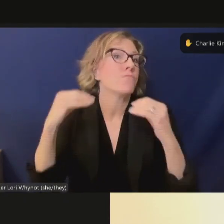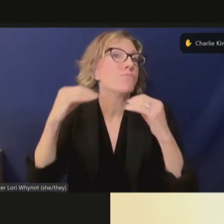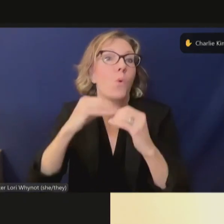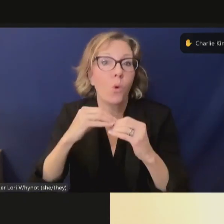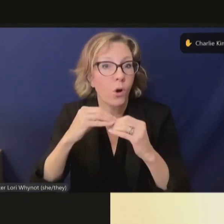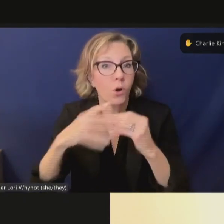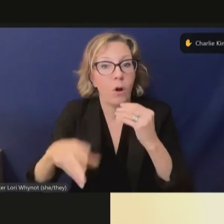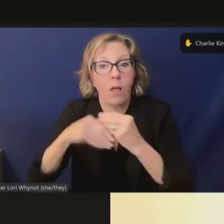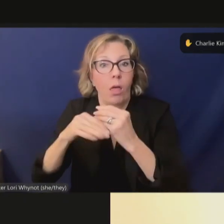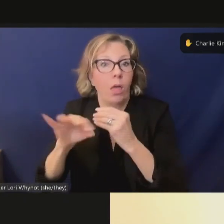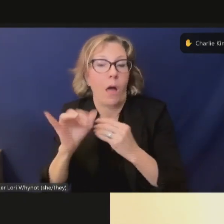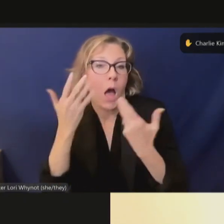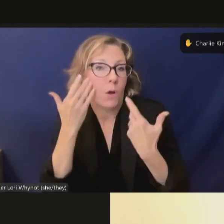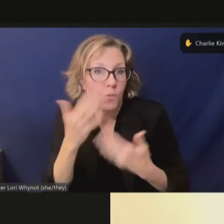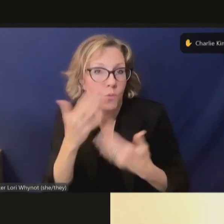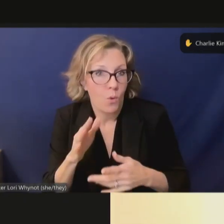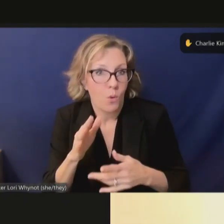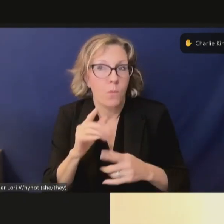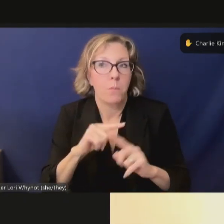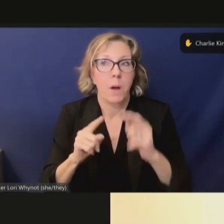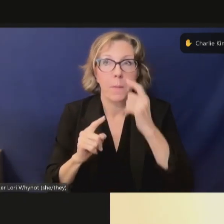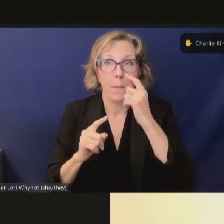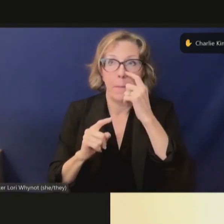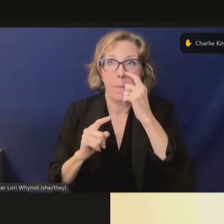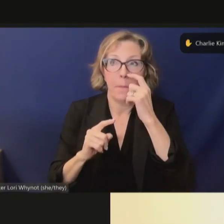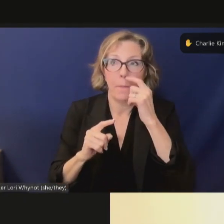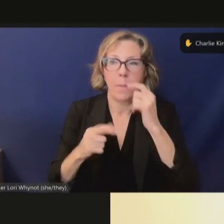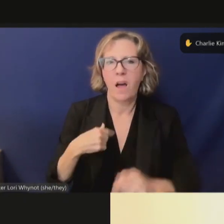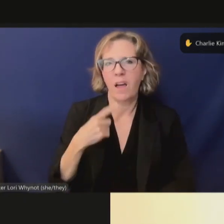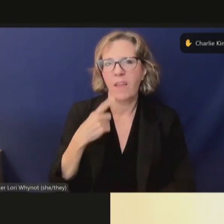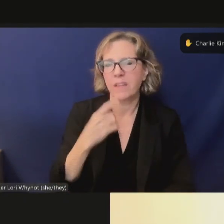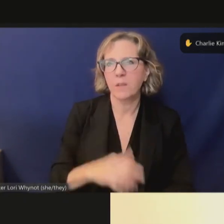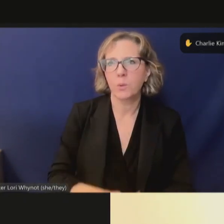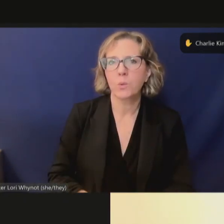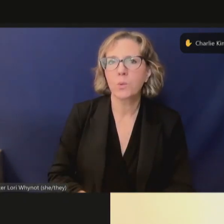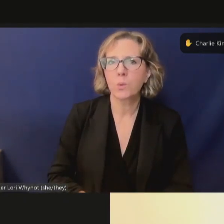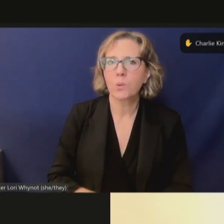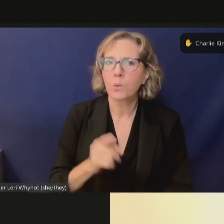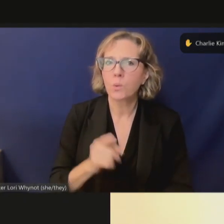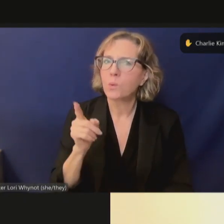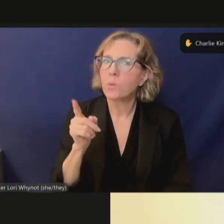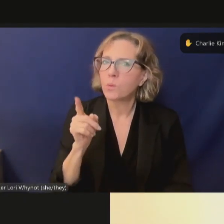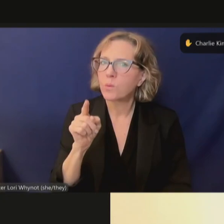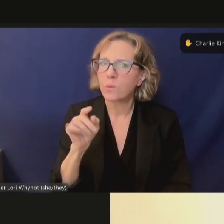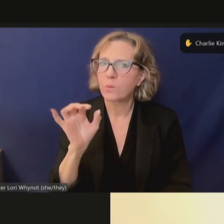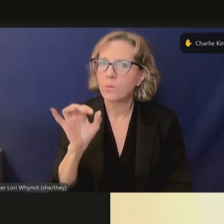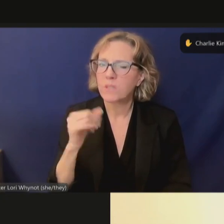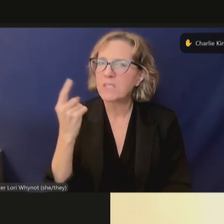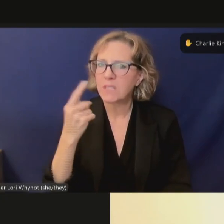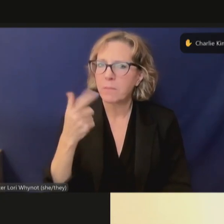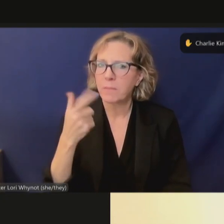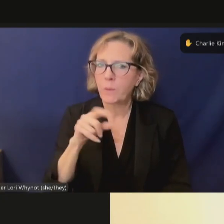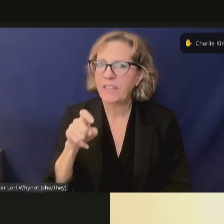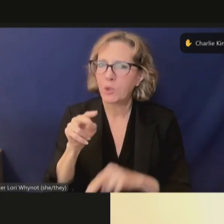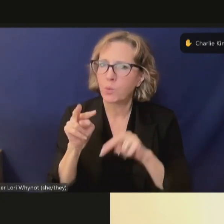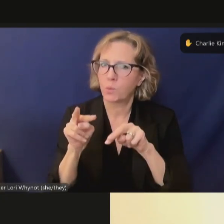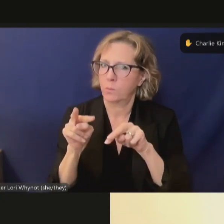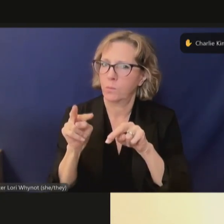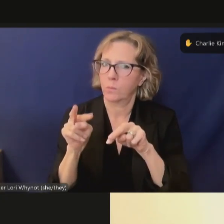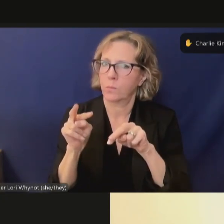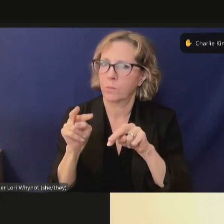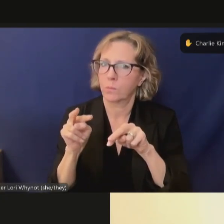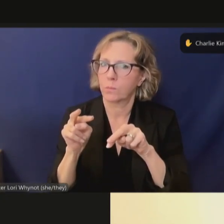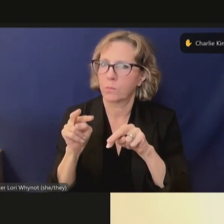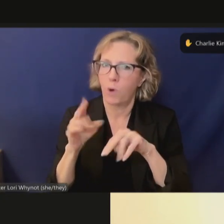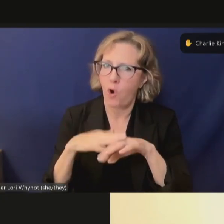know, but I certainly think it's something we should be on top of. It